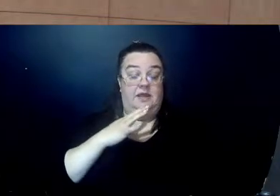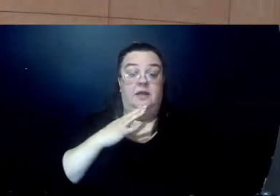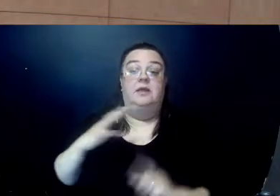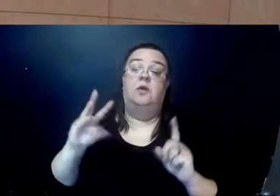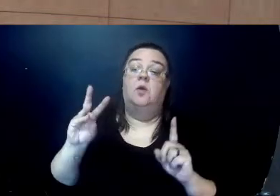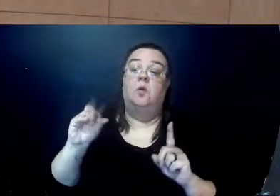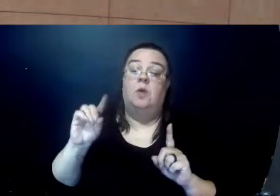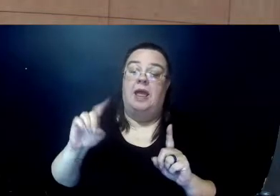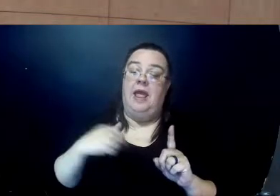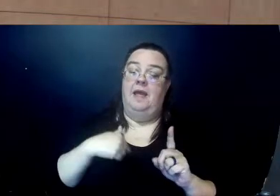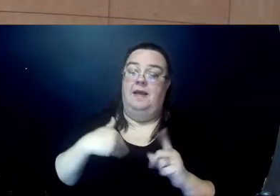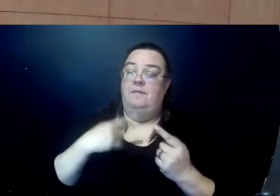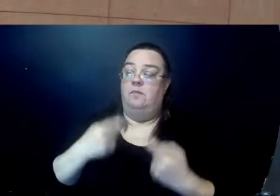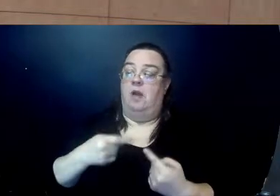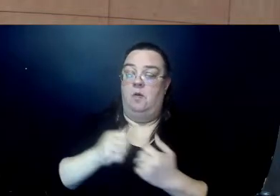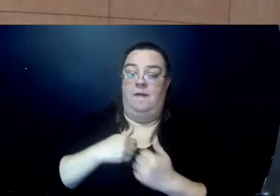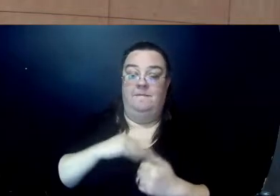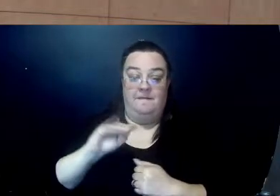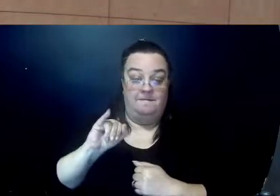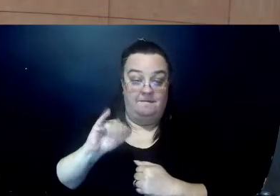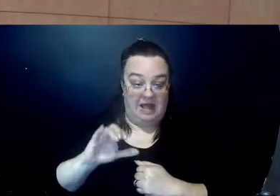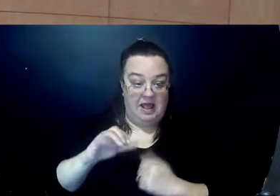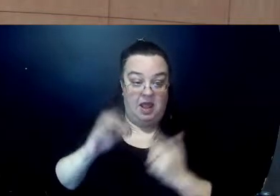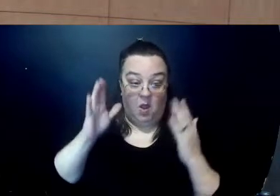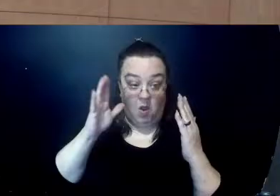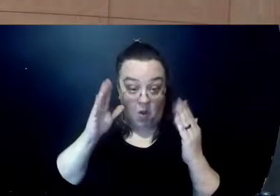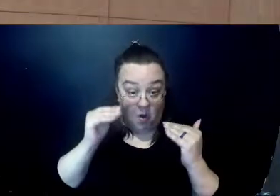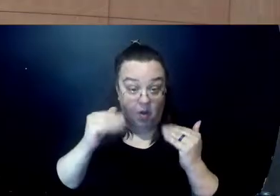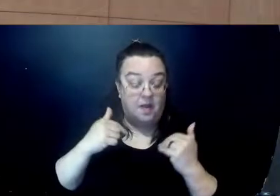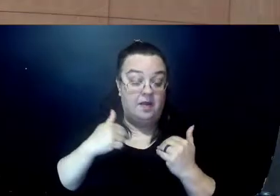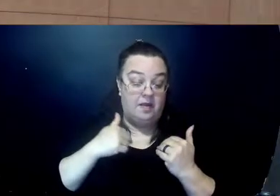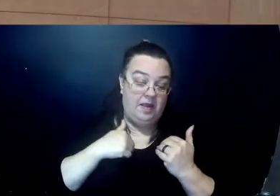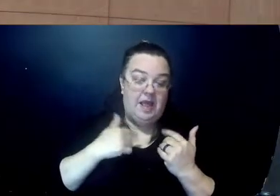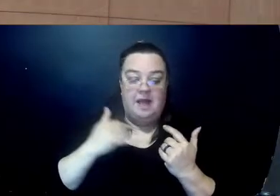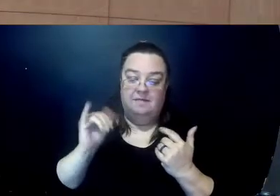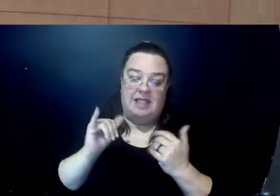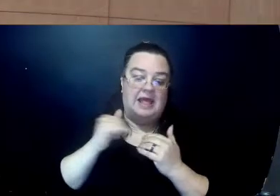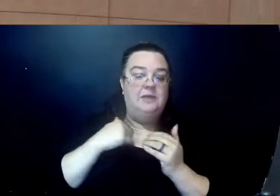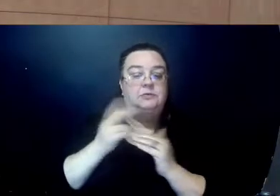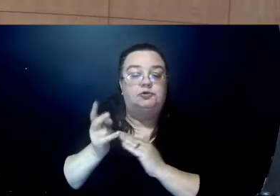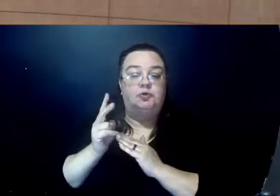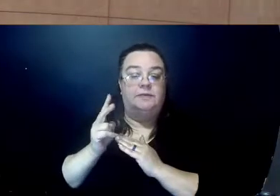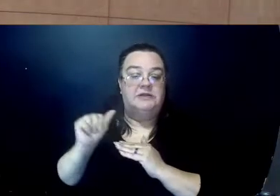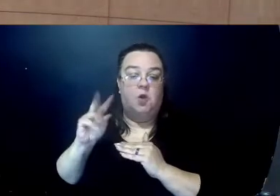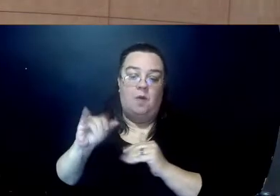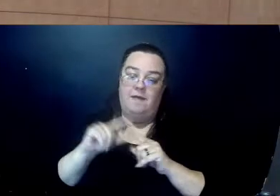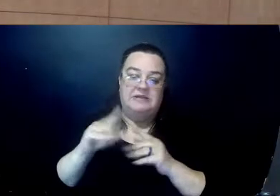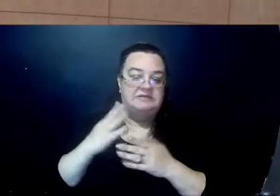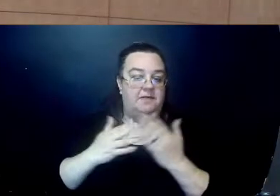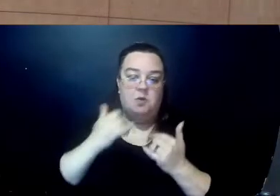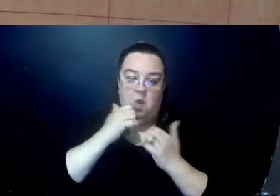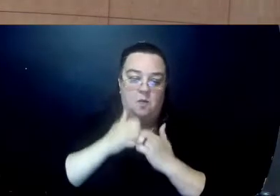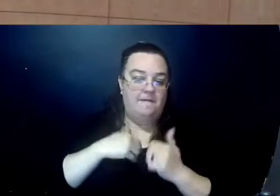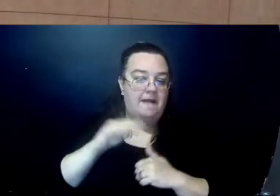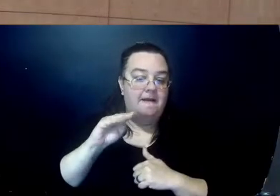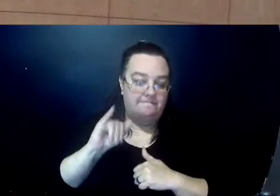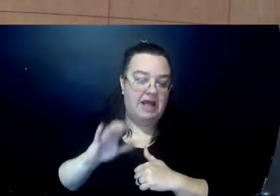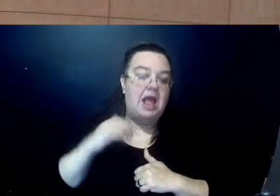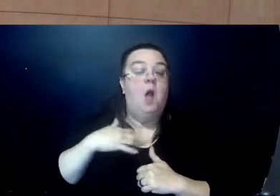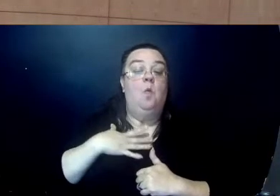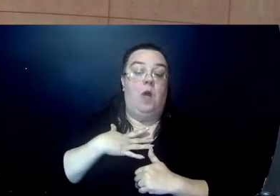having trouble with my mic. If someone else speak to it, hopefully I can. I'm like 2 minutes away, but there's something wrong with my microphone. All Can right. barely